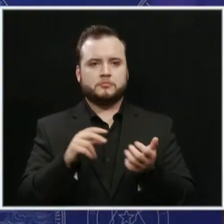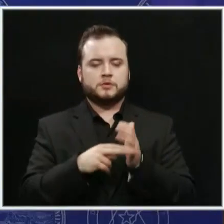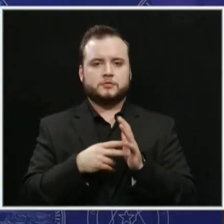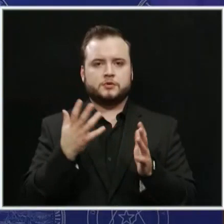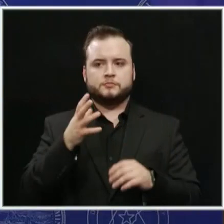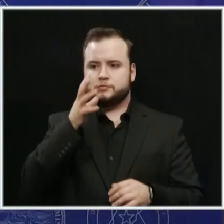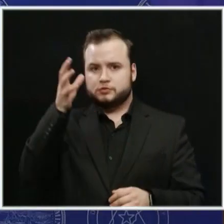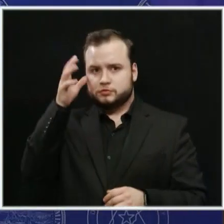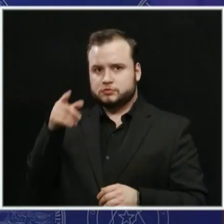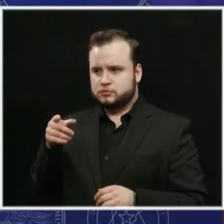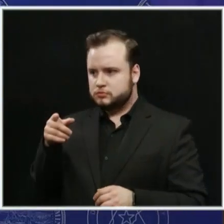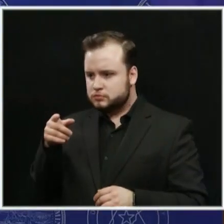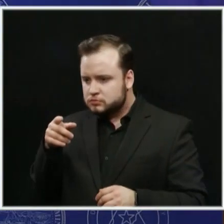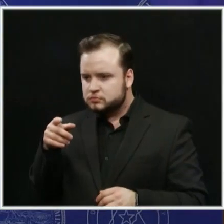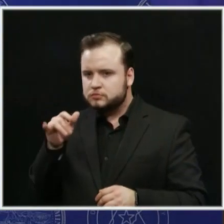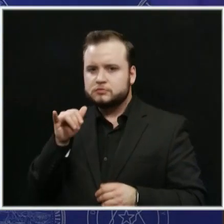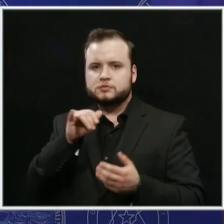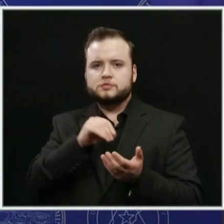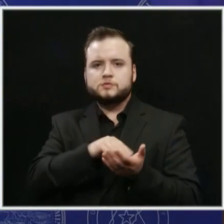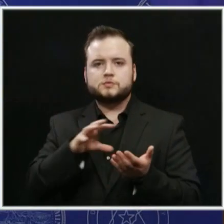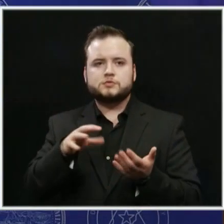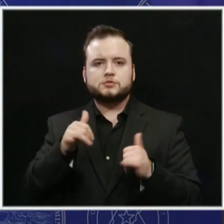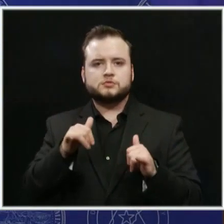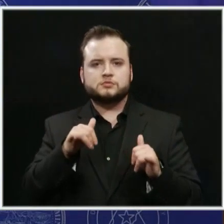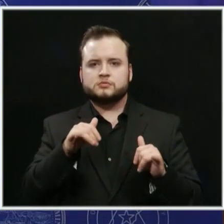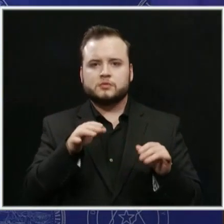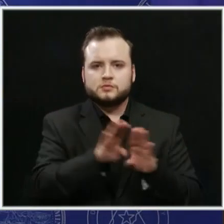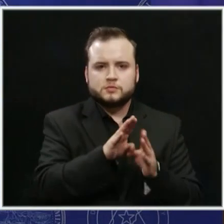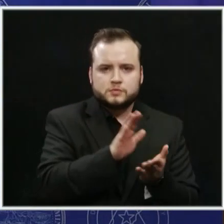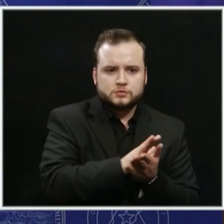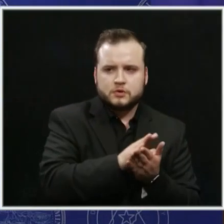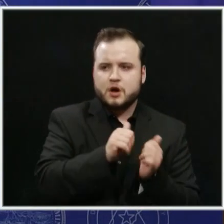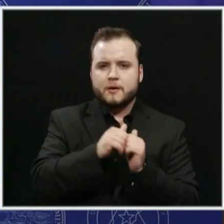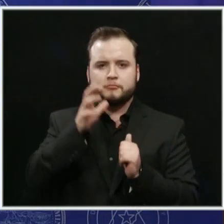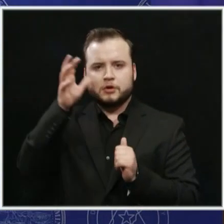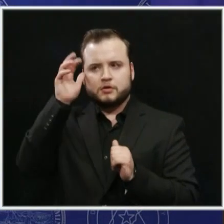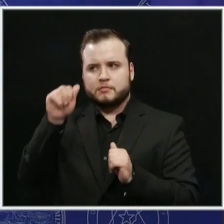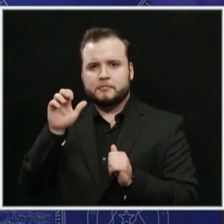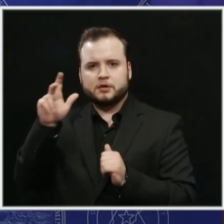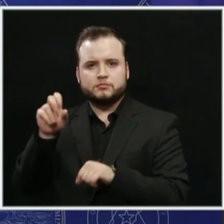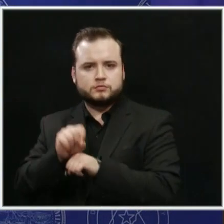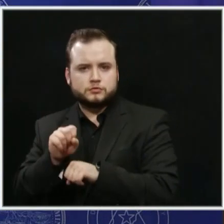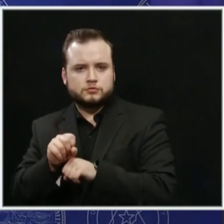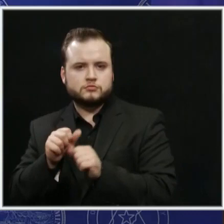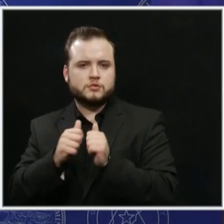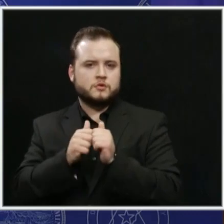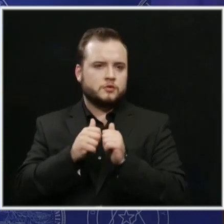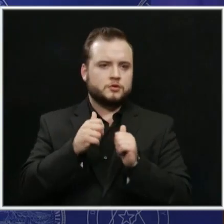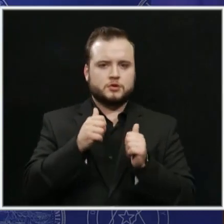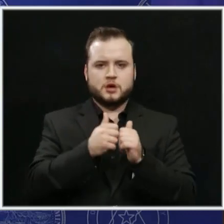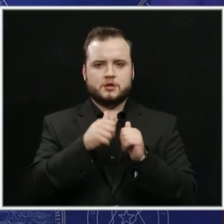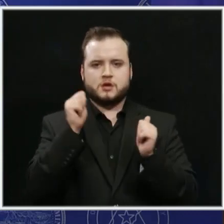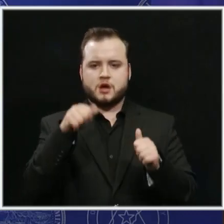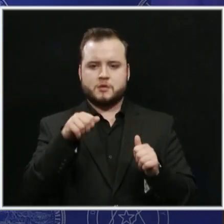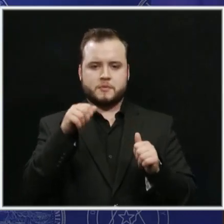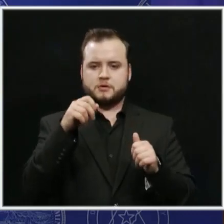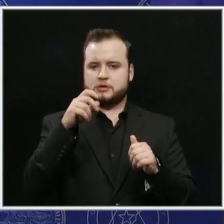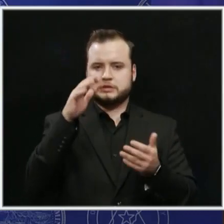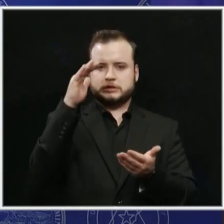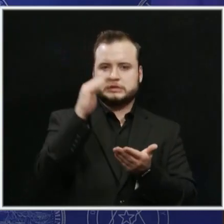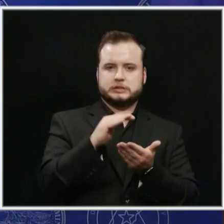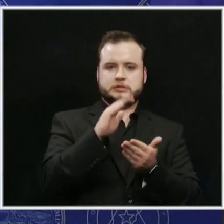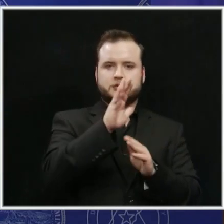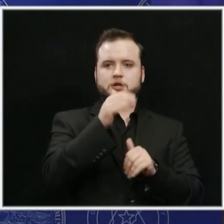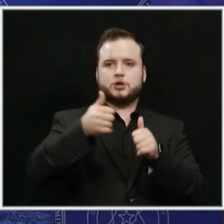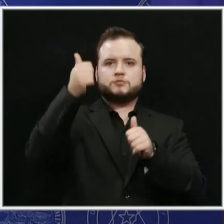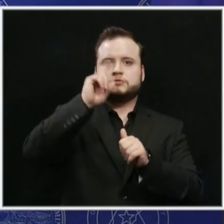out. Will schools reopen on a similar schedule as workplaces? And conversely, what happens if parents are uneasy about sending their